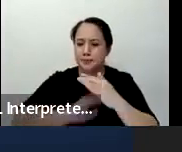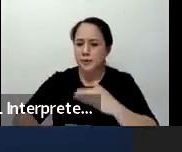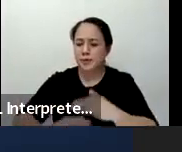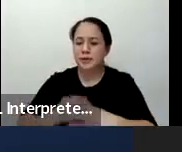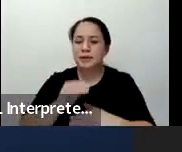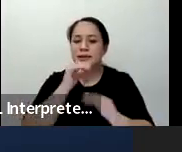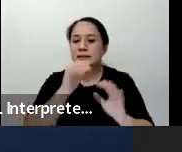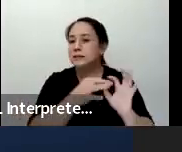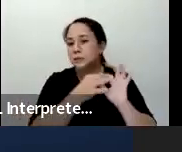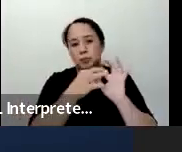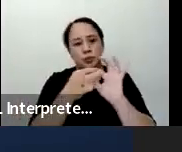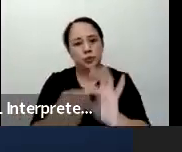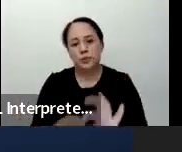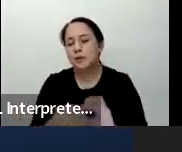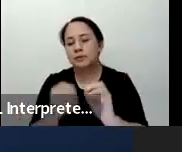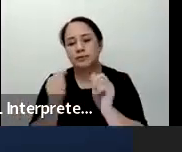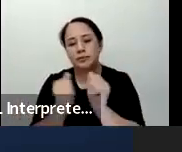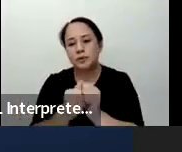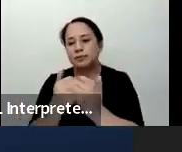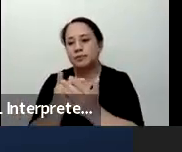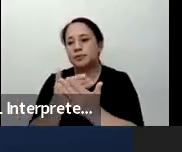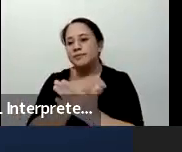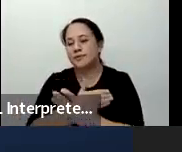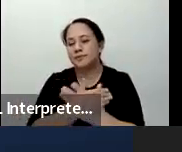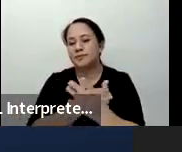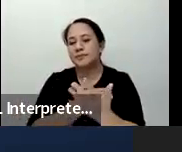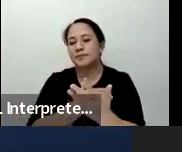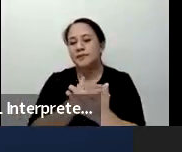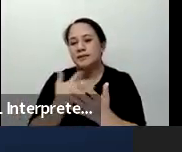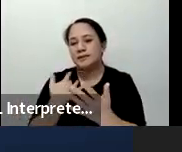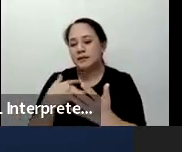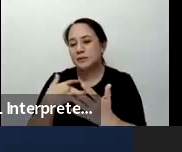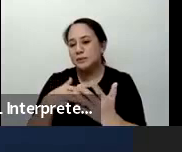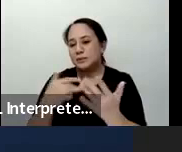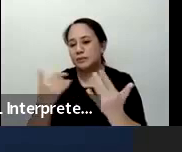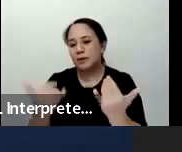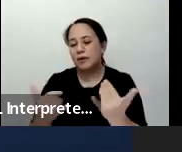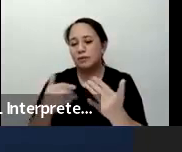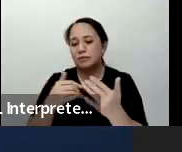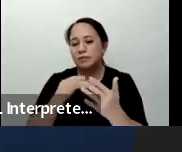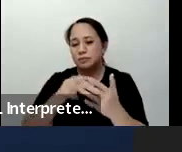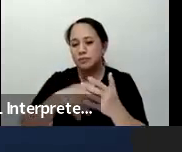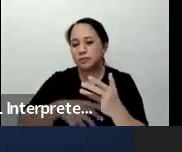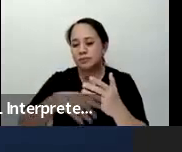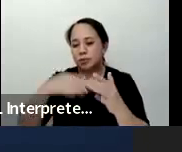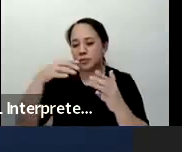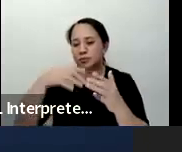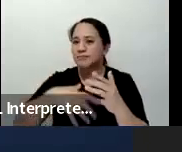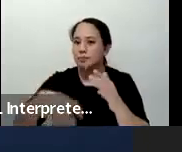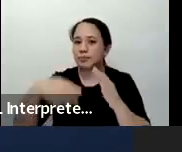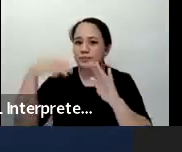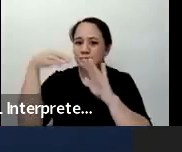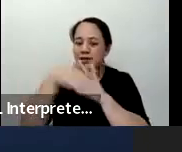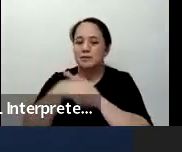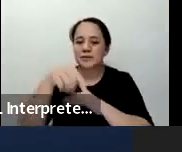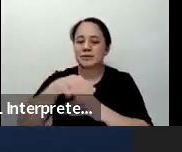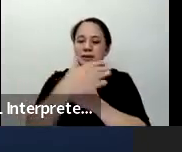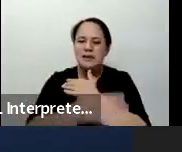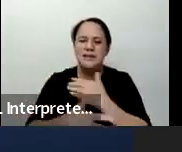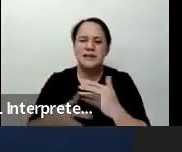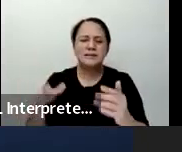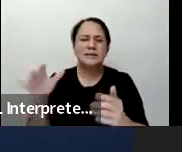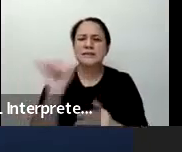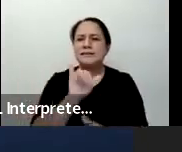aligned to the previous trend, the current trend of fertility decline in the country. So this is somehow